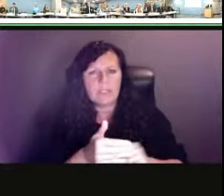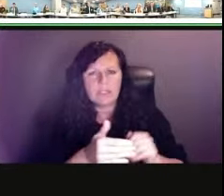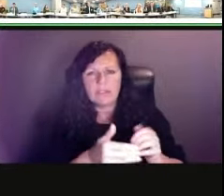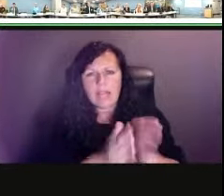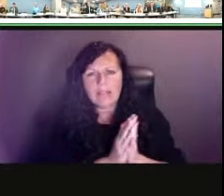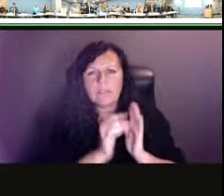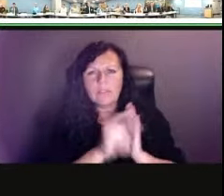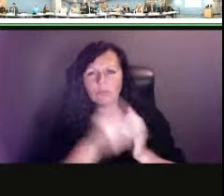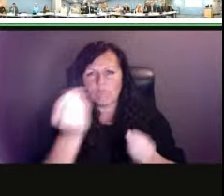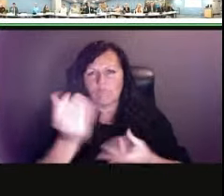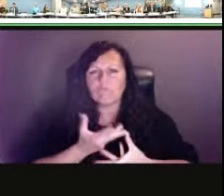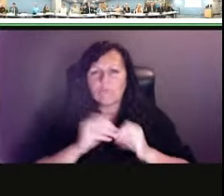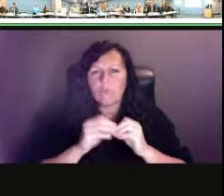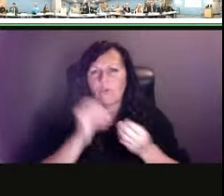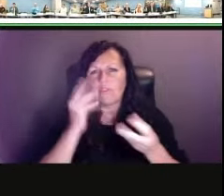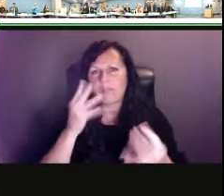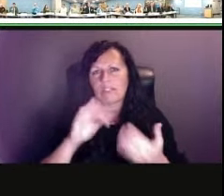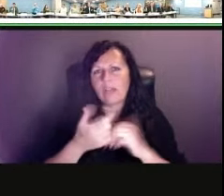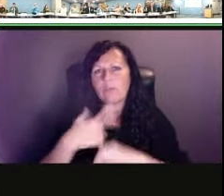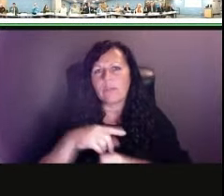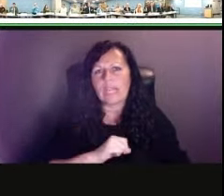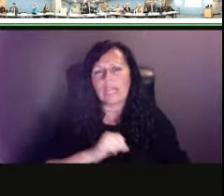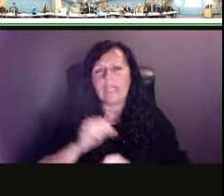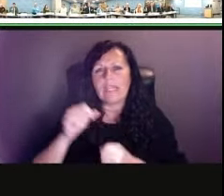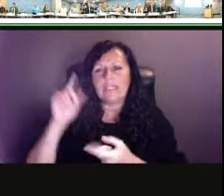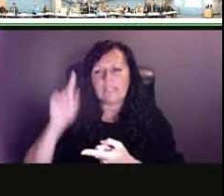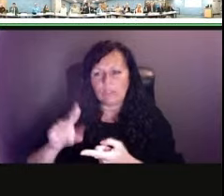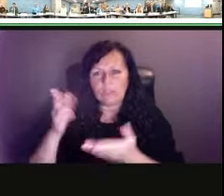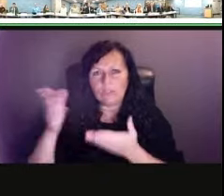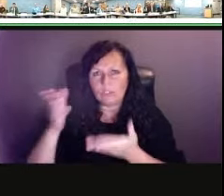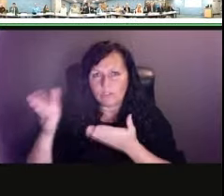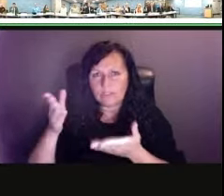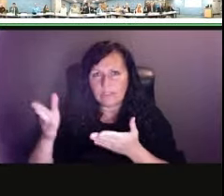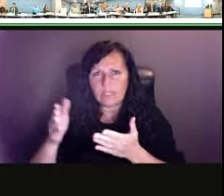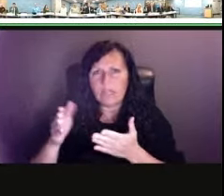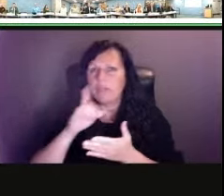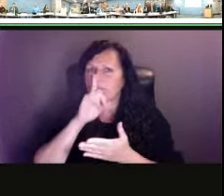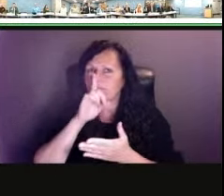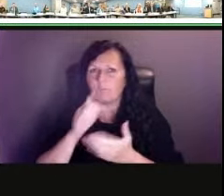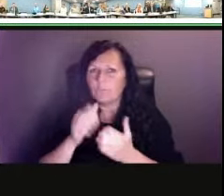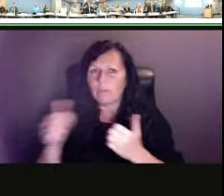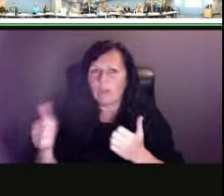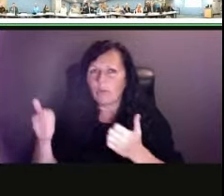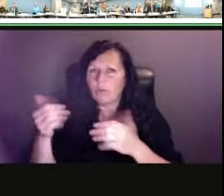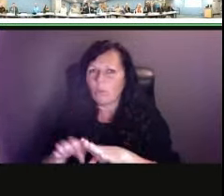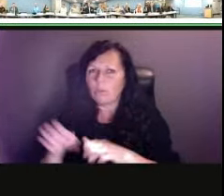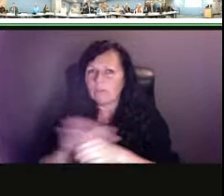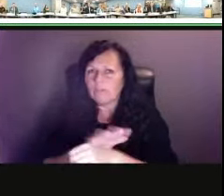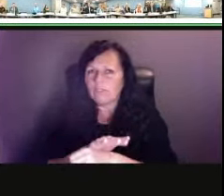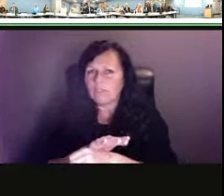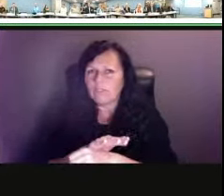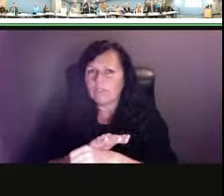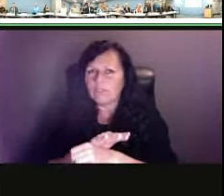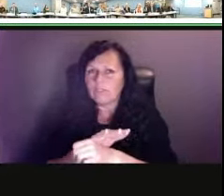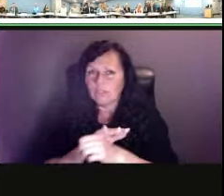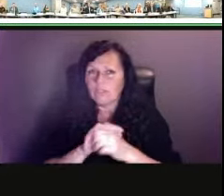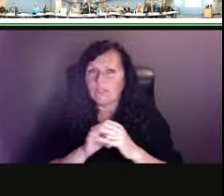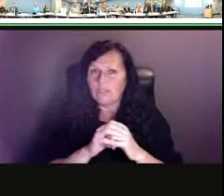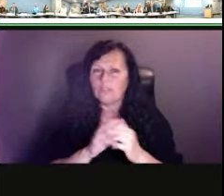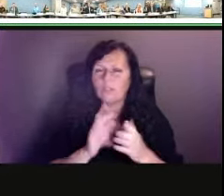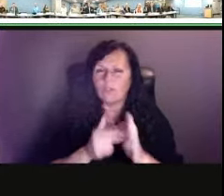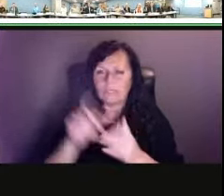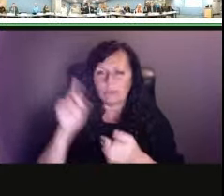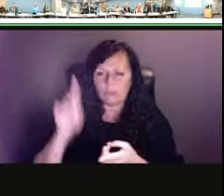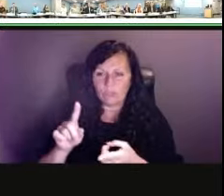narrow down those services without closing completely, to be able to